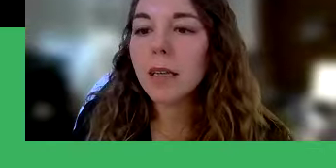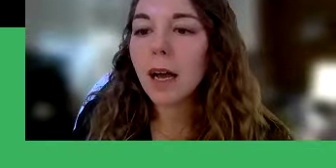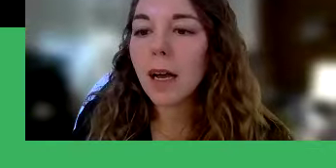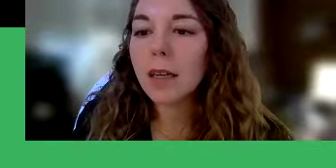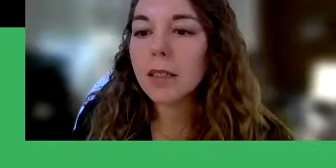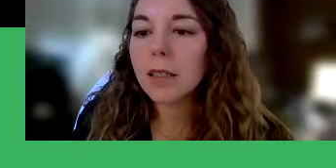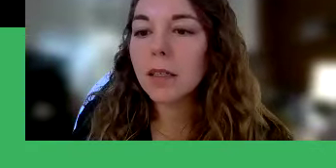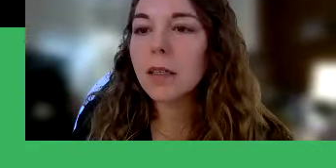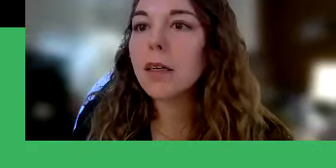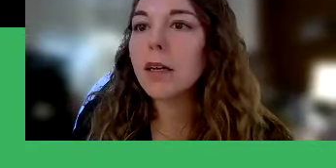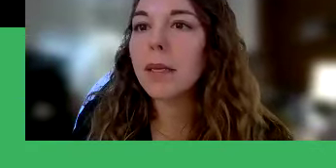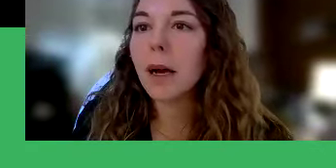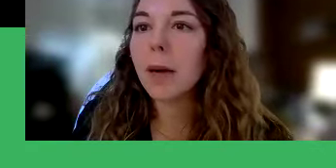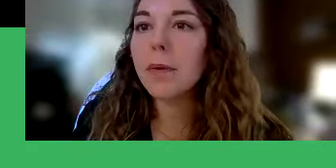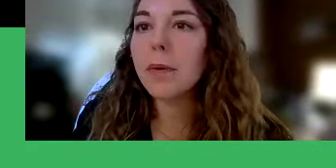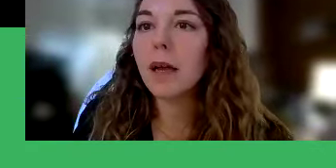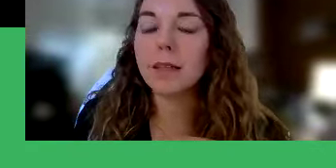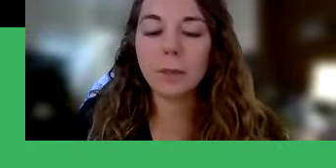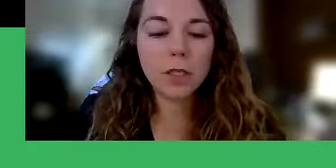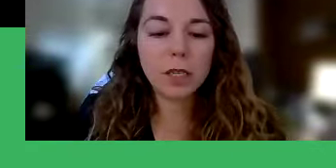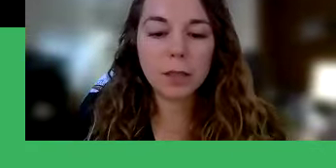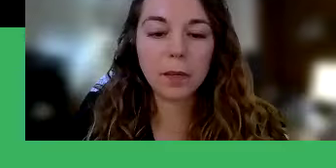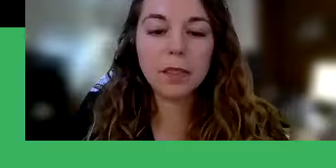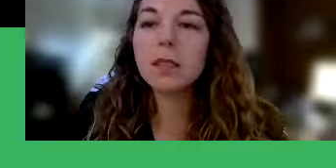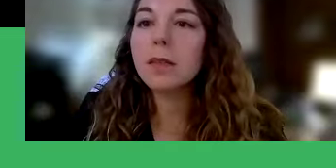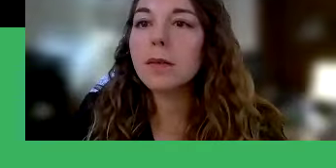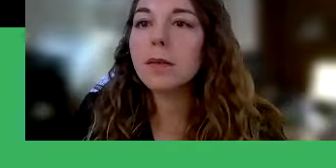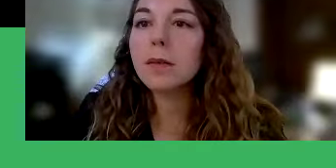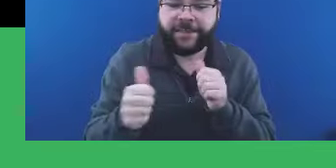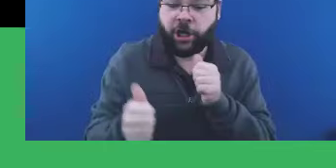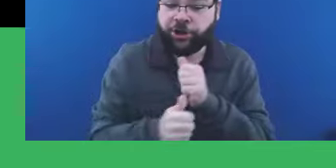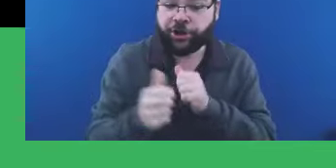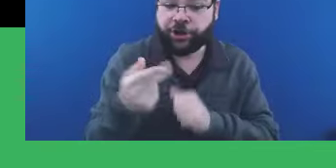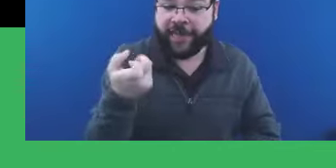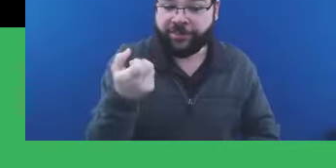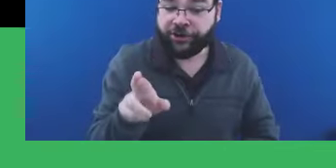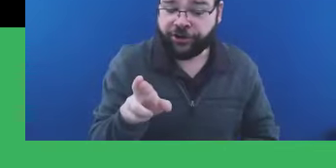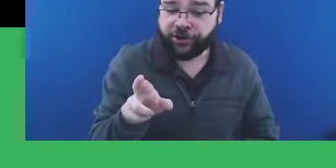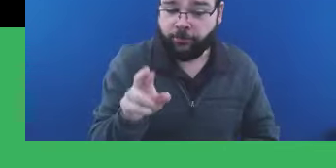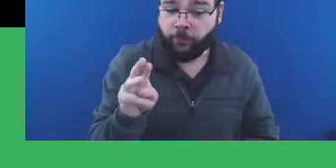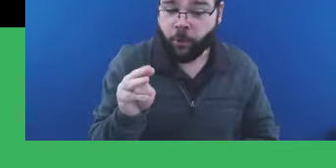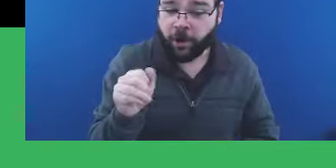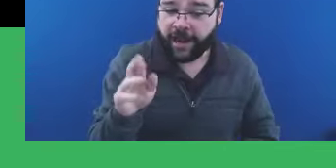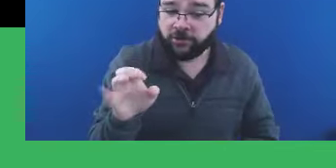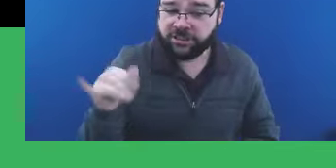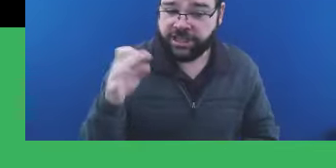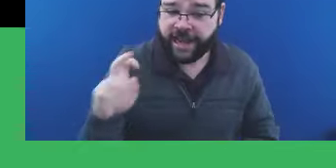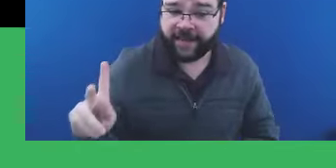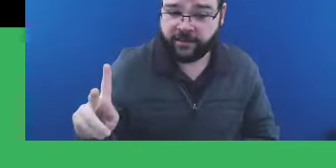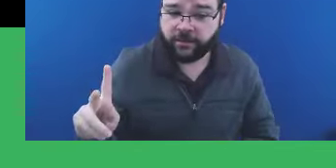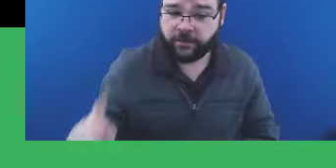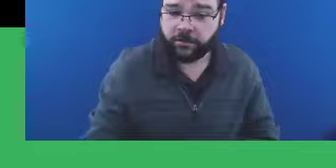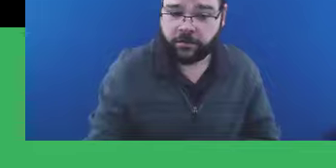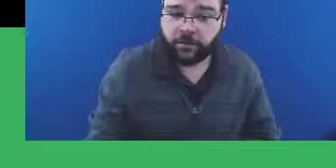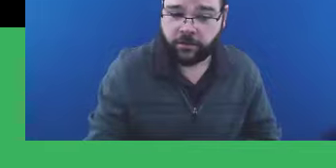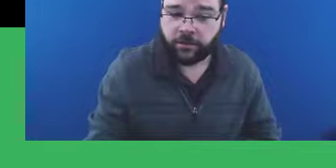Jade is not coming up as a participant. Is it under Heather, Morehouse,